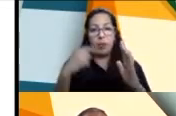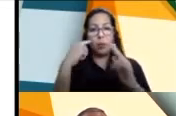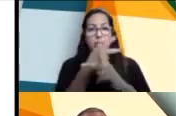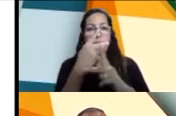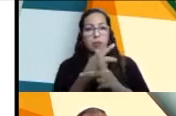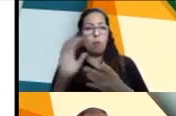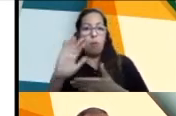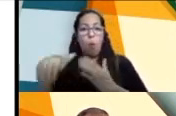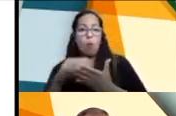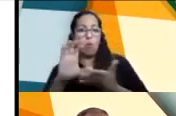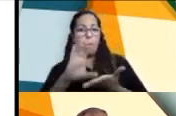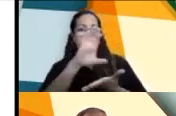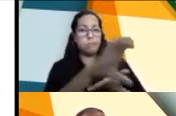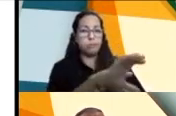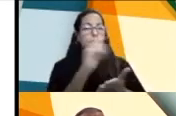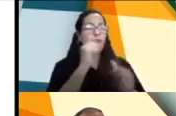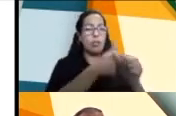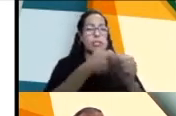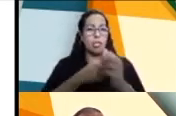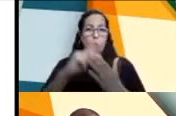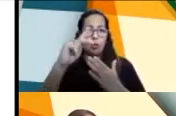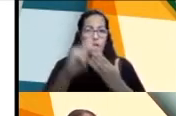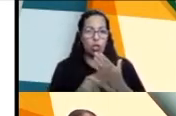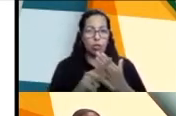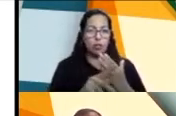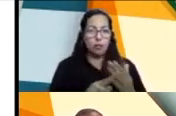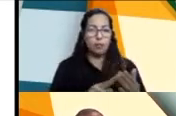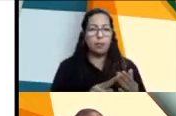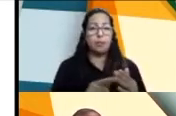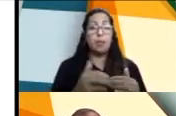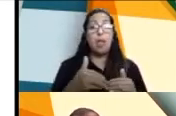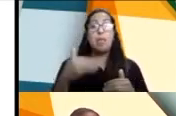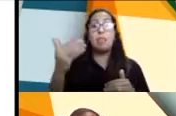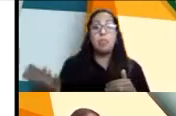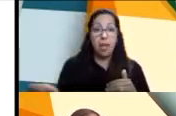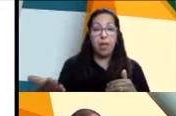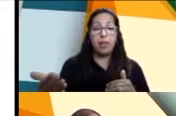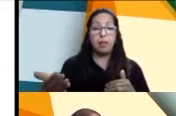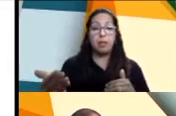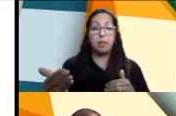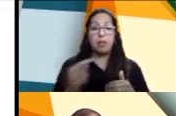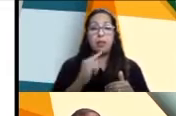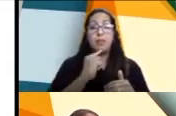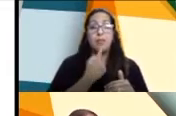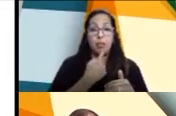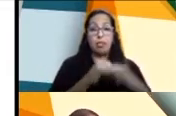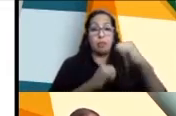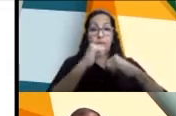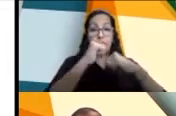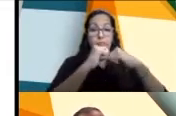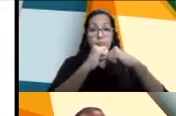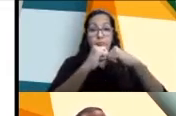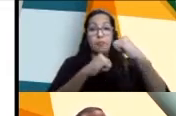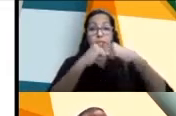investment required for each project, and then the critical resiliency, critical